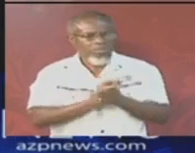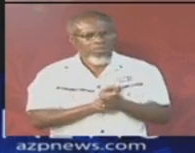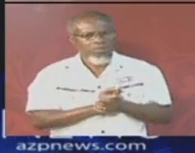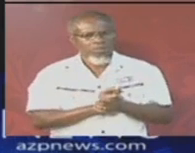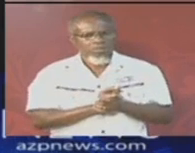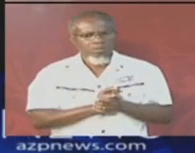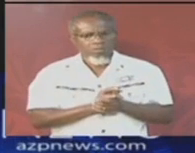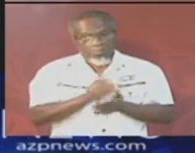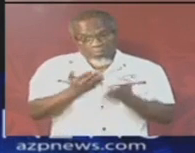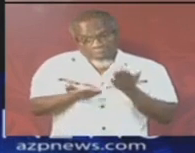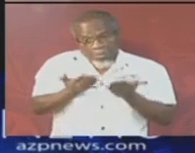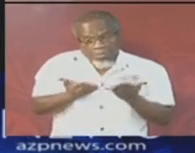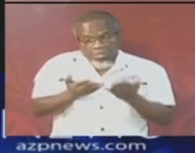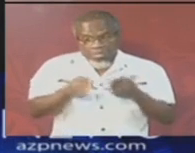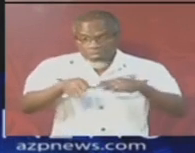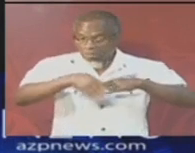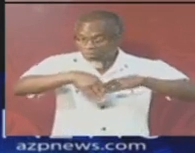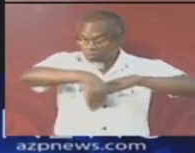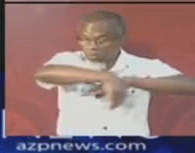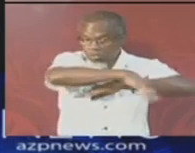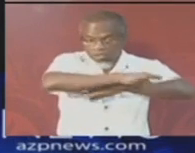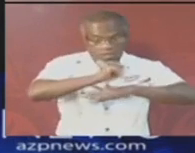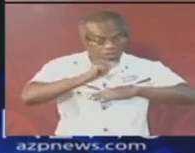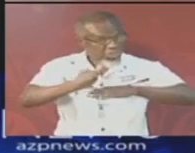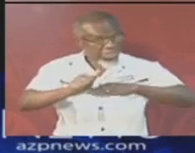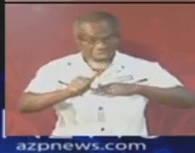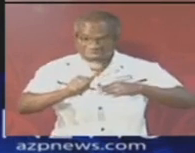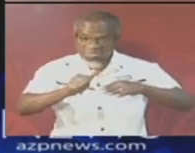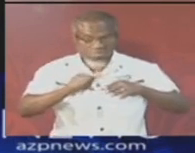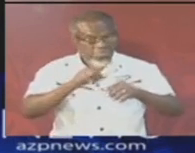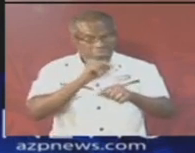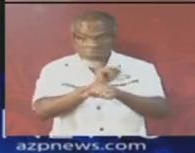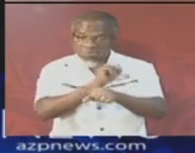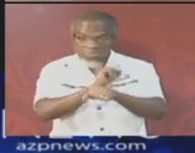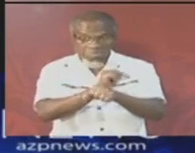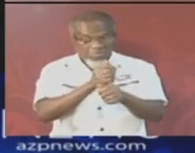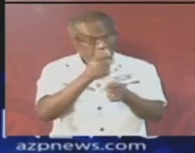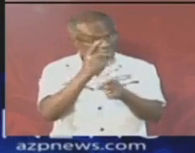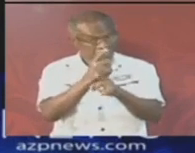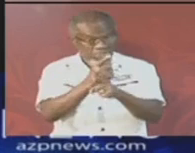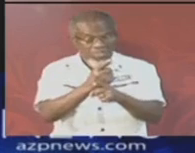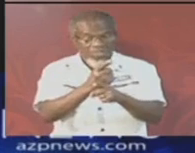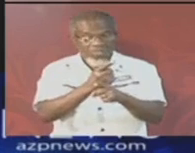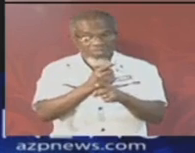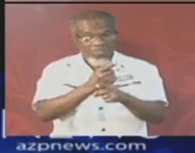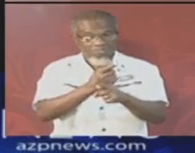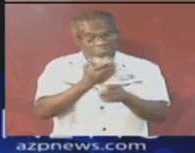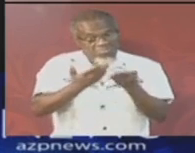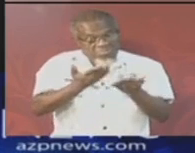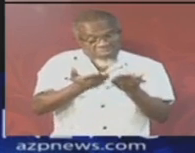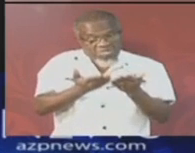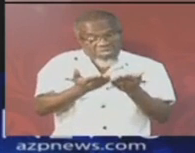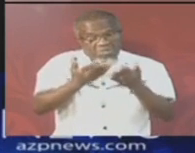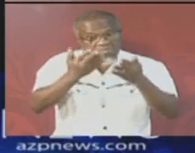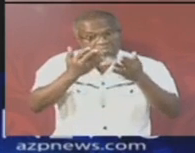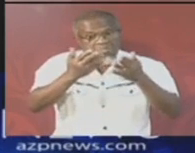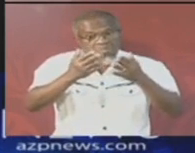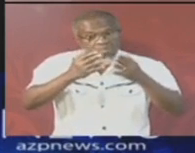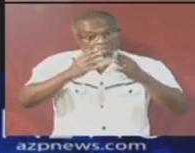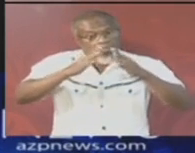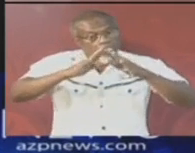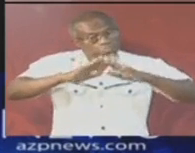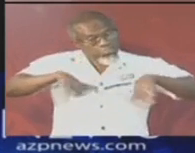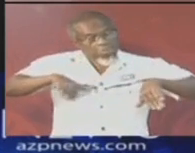working properly in that sense, and therefore we can relax some of the measures when it comes to the borders? That's my first question. And my second question, I